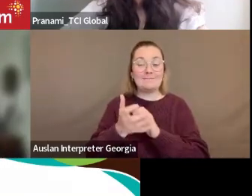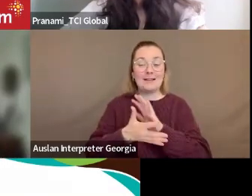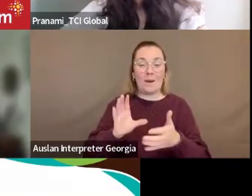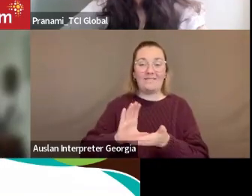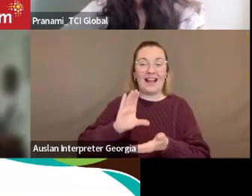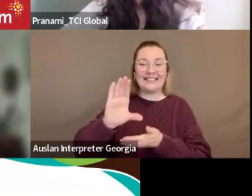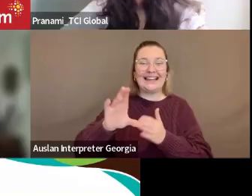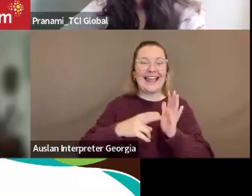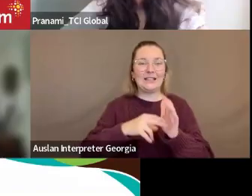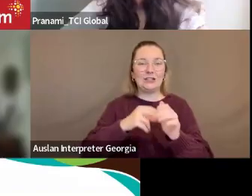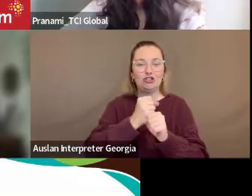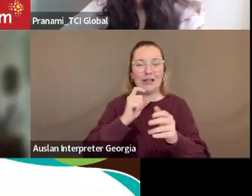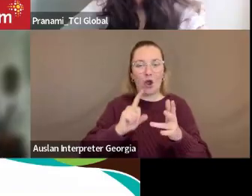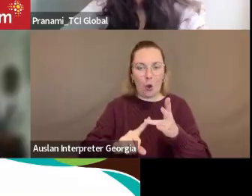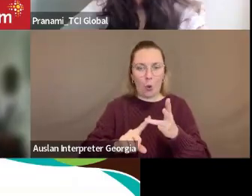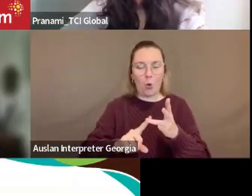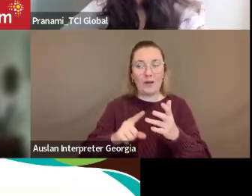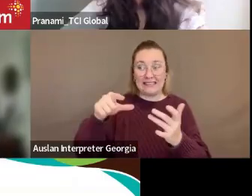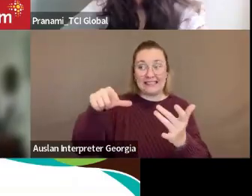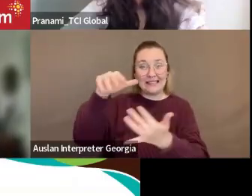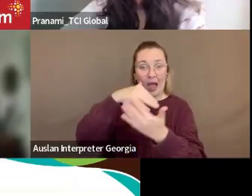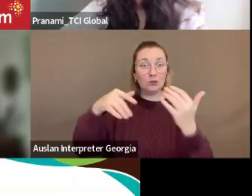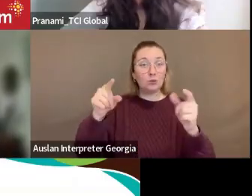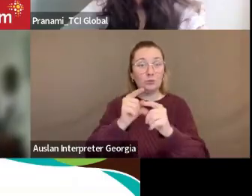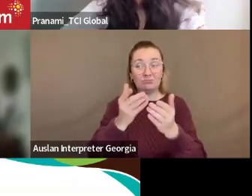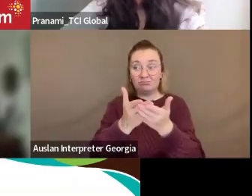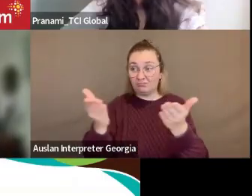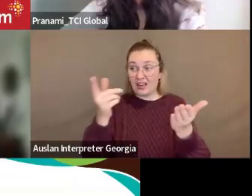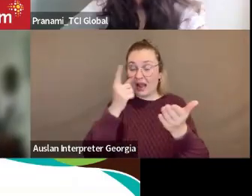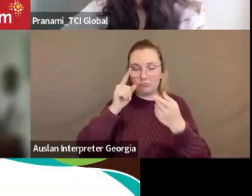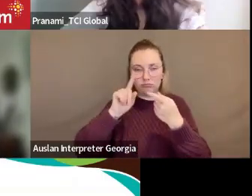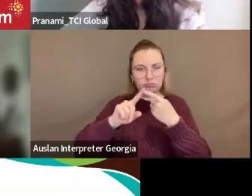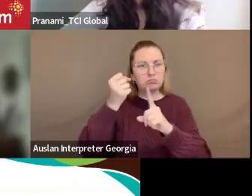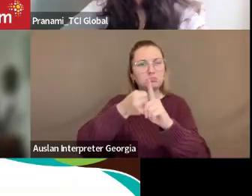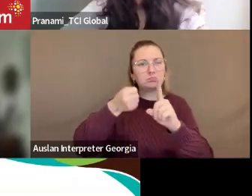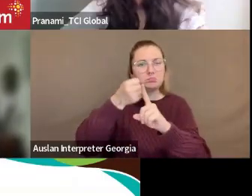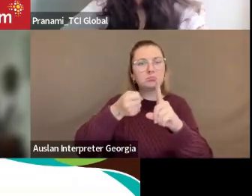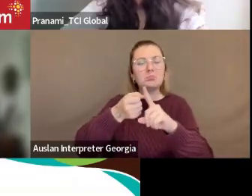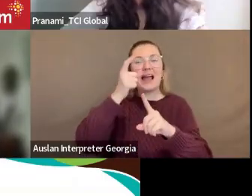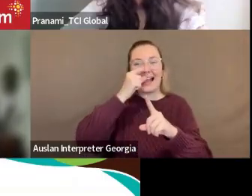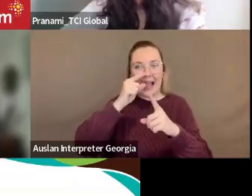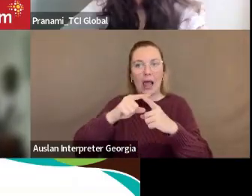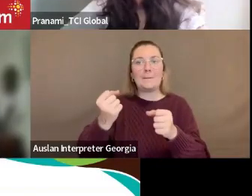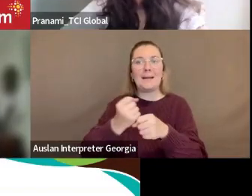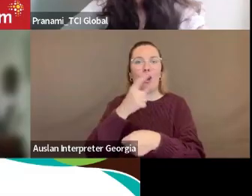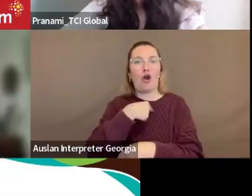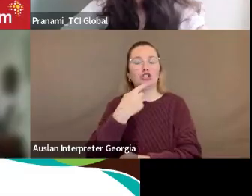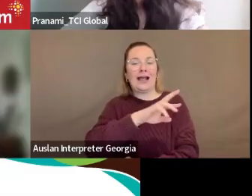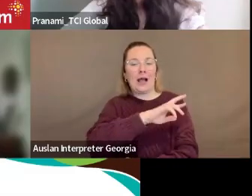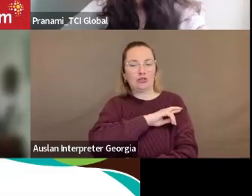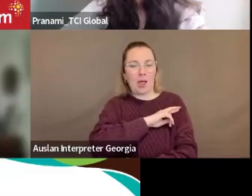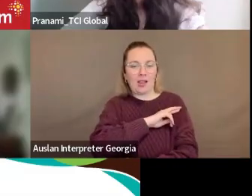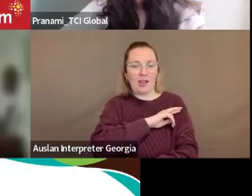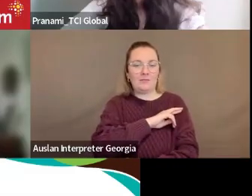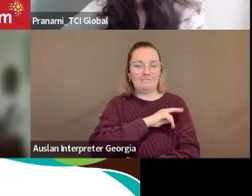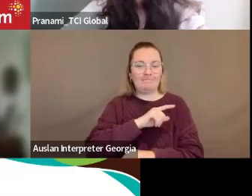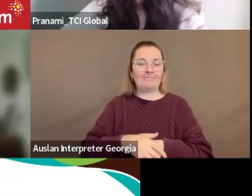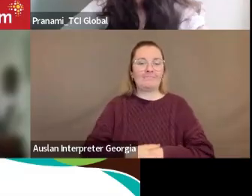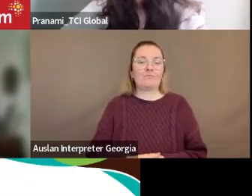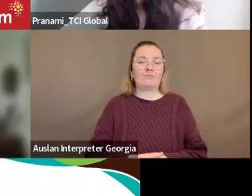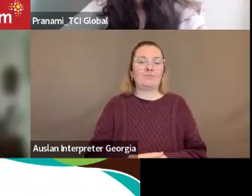NGOs and civil society so that they too can advocate, keep governments to account, and provide the services which they wish to